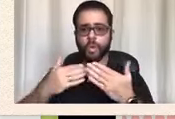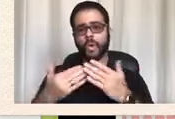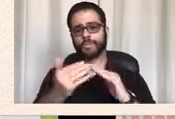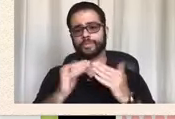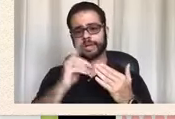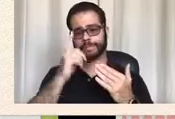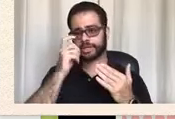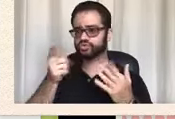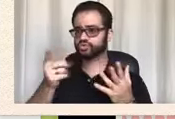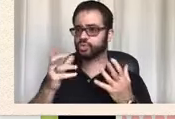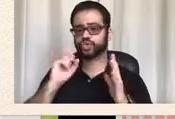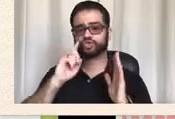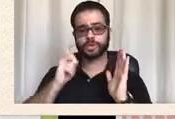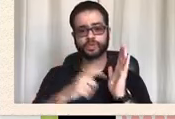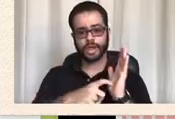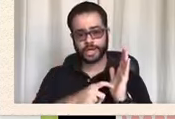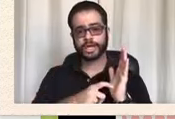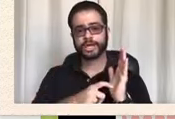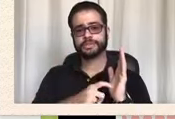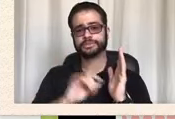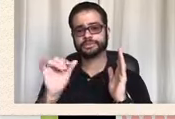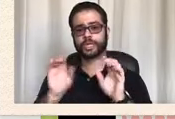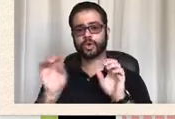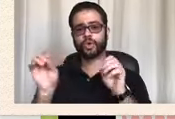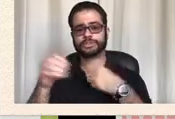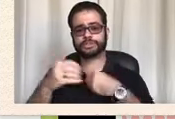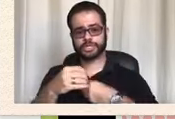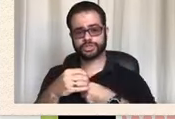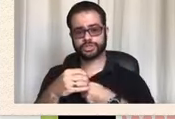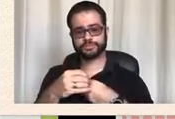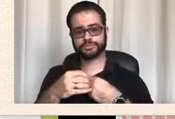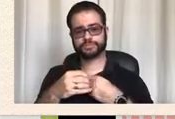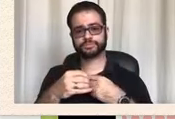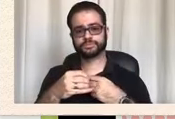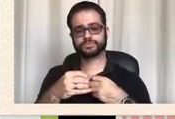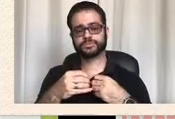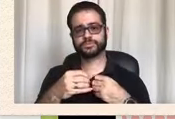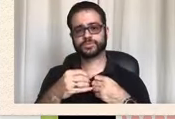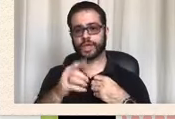an organization that is active in your community.